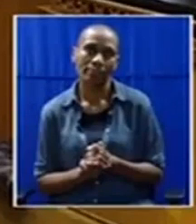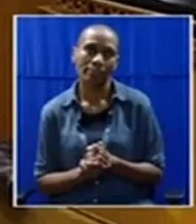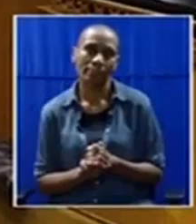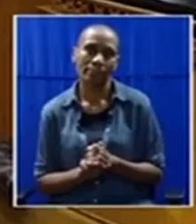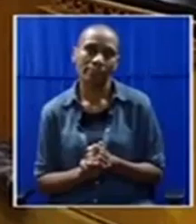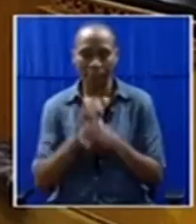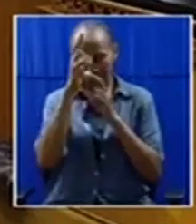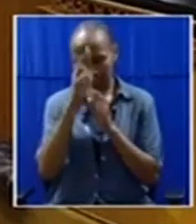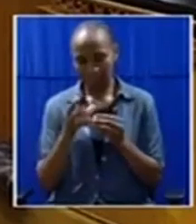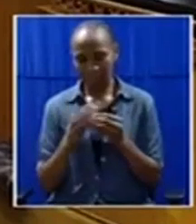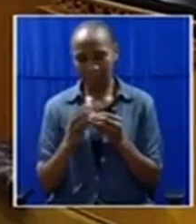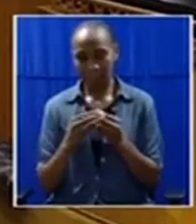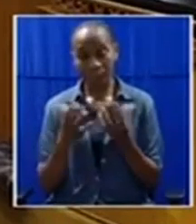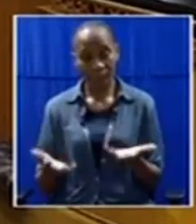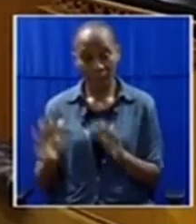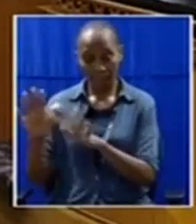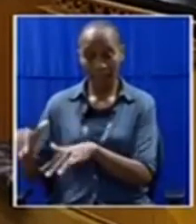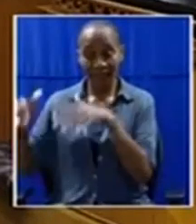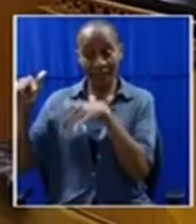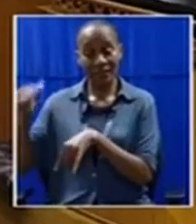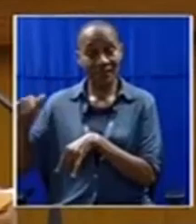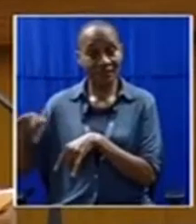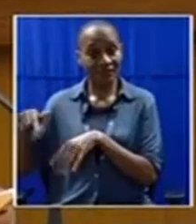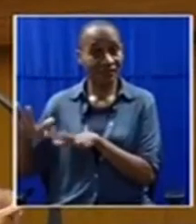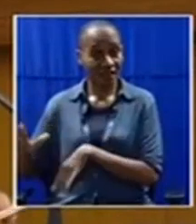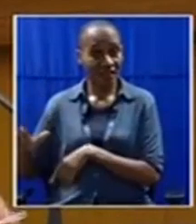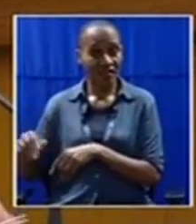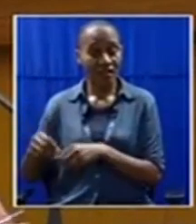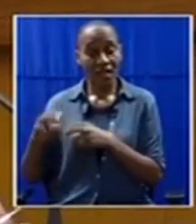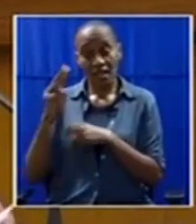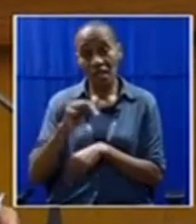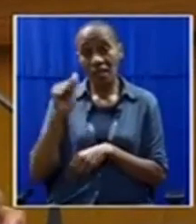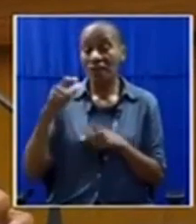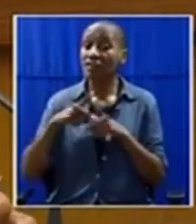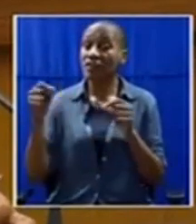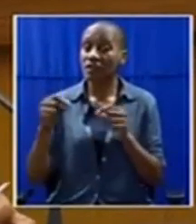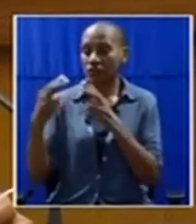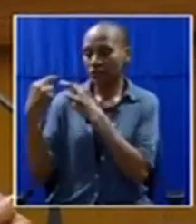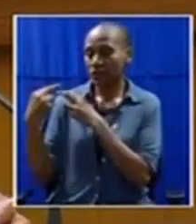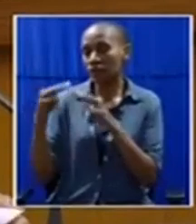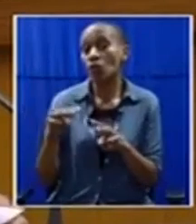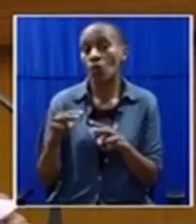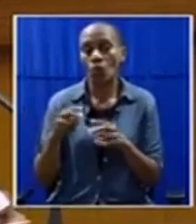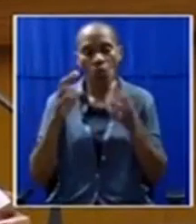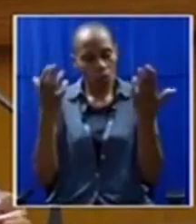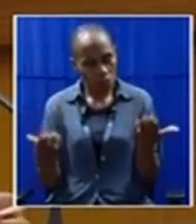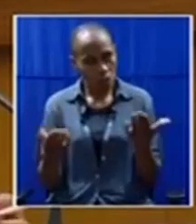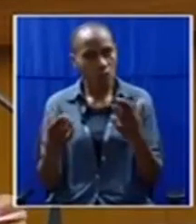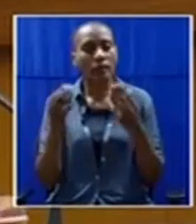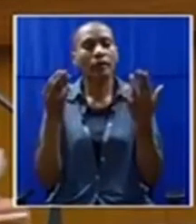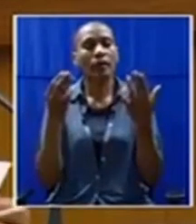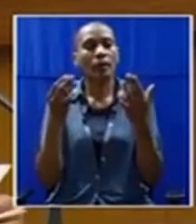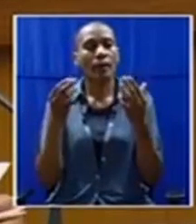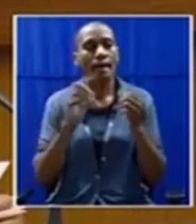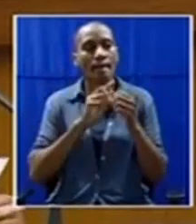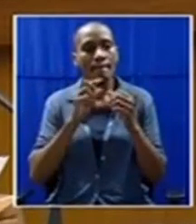Honorable members, this term, the Assembly also completed a review of the powers, privileges, and immunities